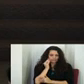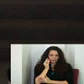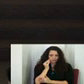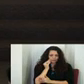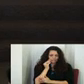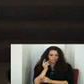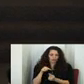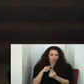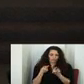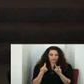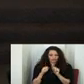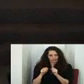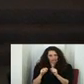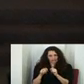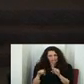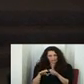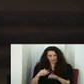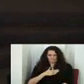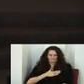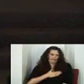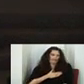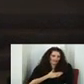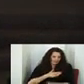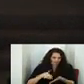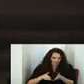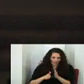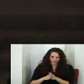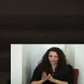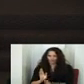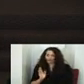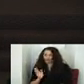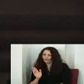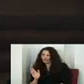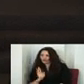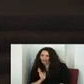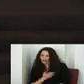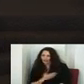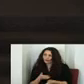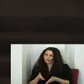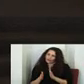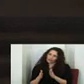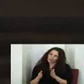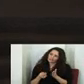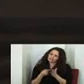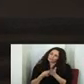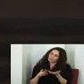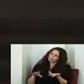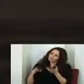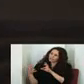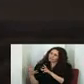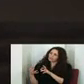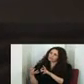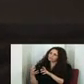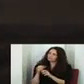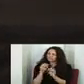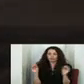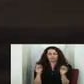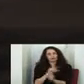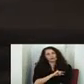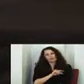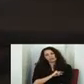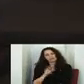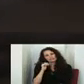try to do it my way or our way, sometimes we mess up a little bit. There's no guilt and shame about that. It just